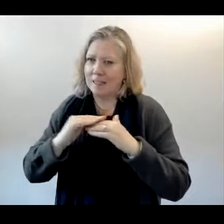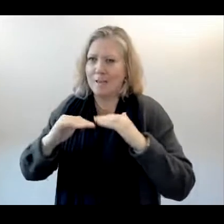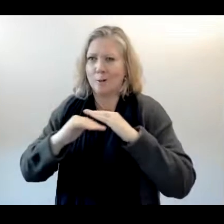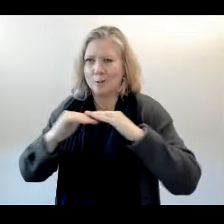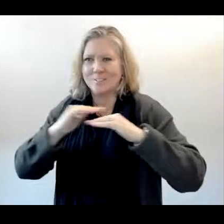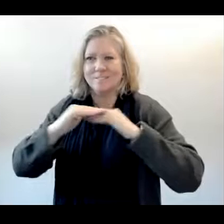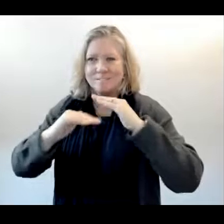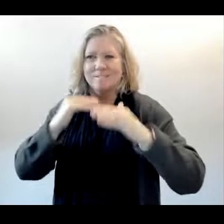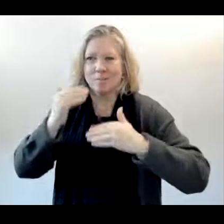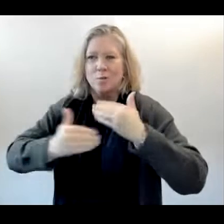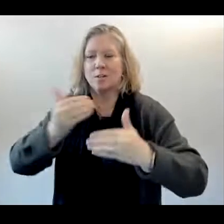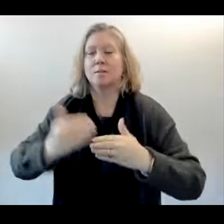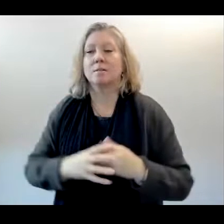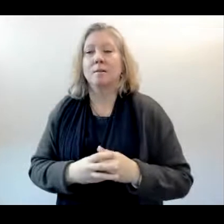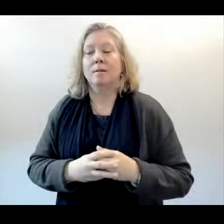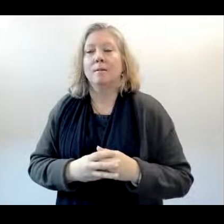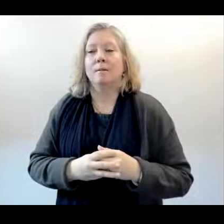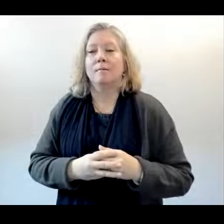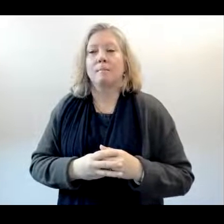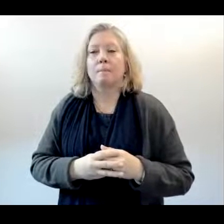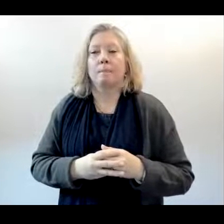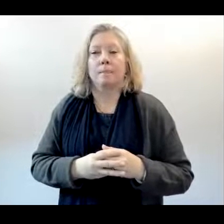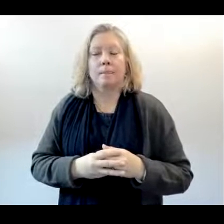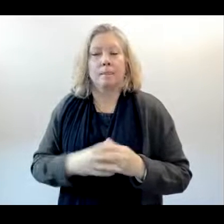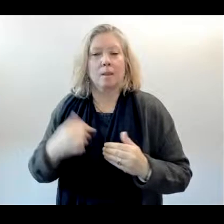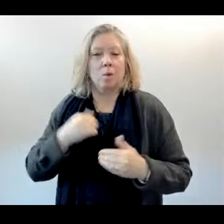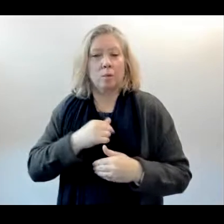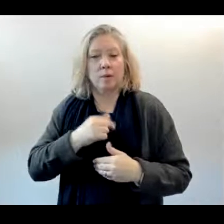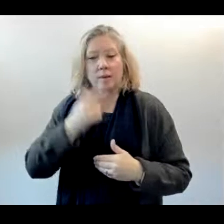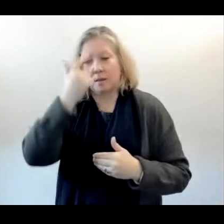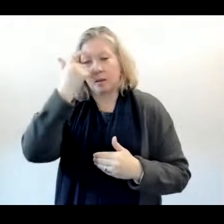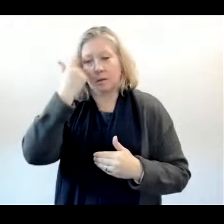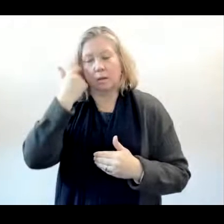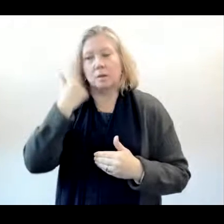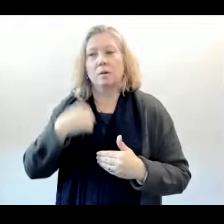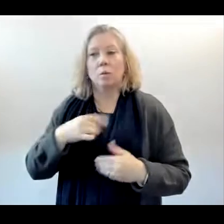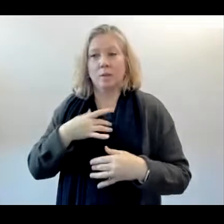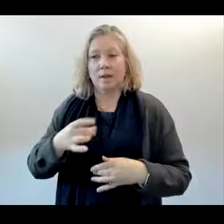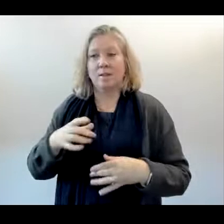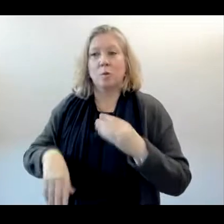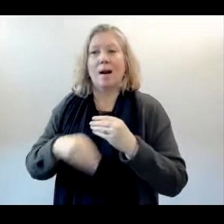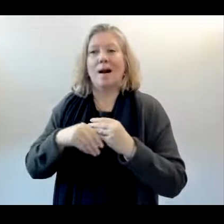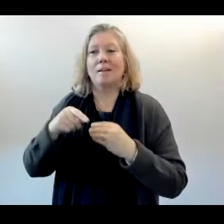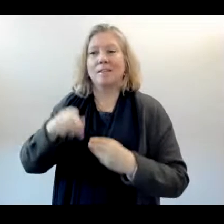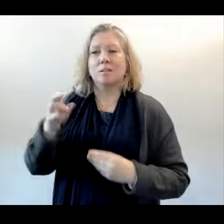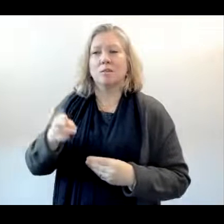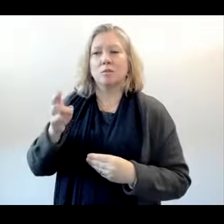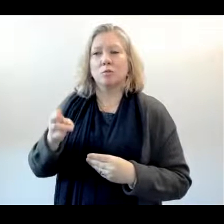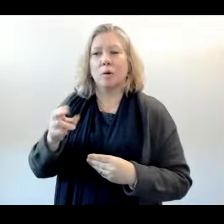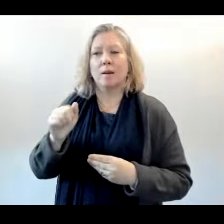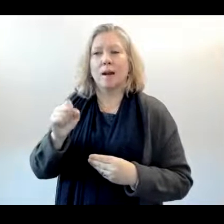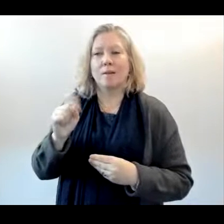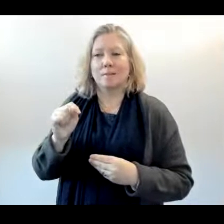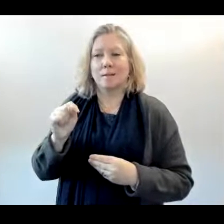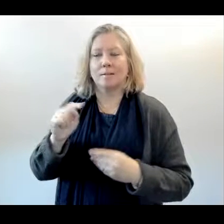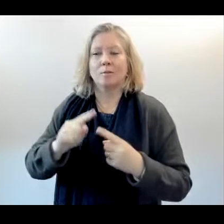And Beacon is, very interested in adding this historic asset as renovated to our